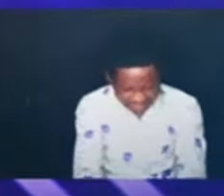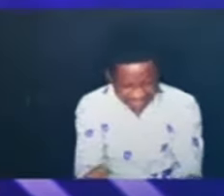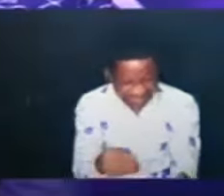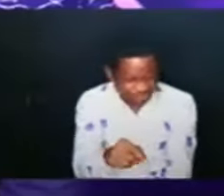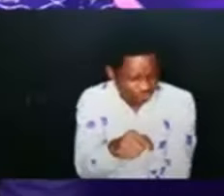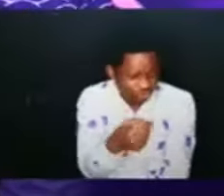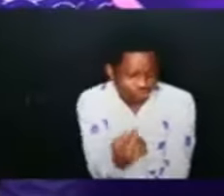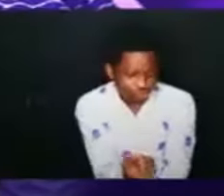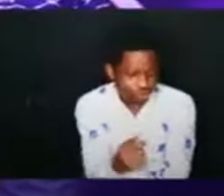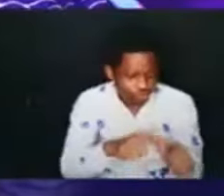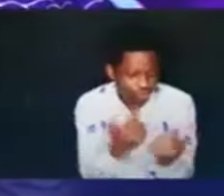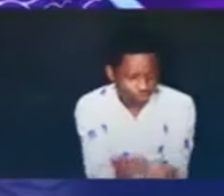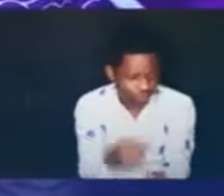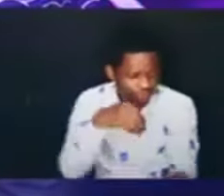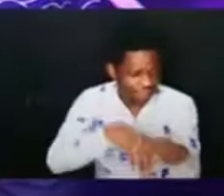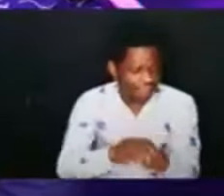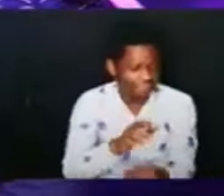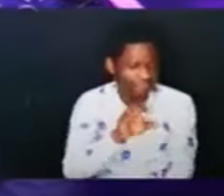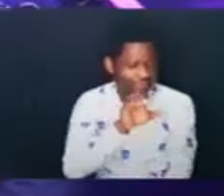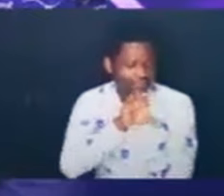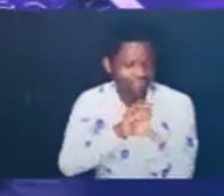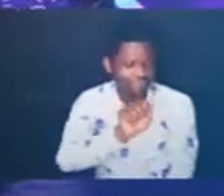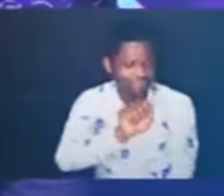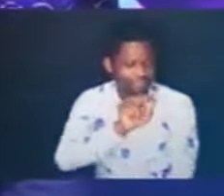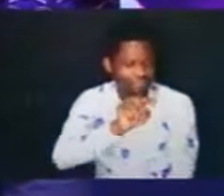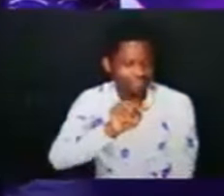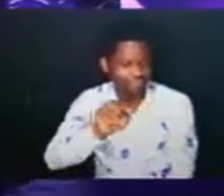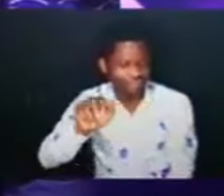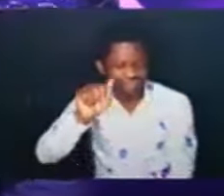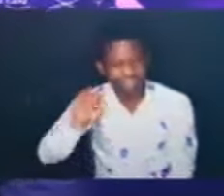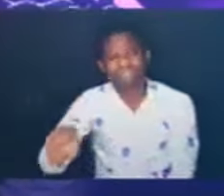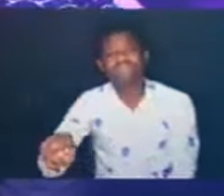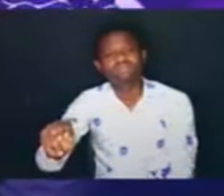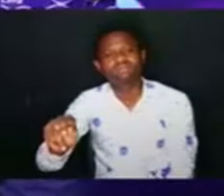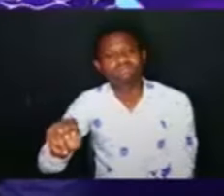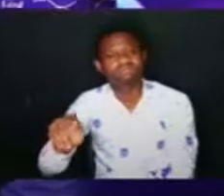Now, Hebrew, Nipana no enoso, ah, waye kakrebi.